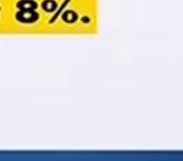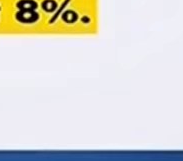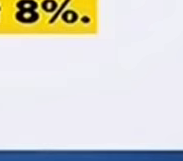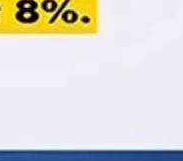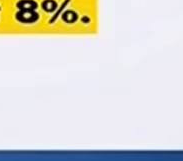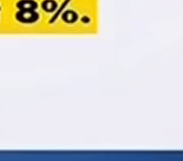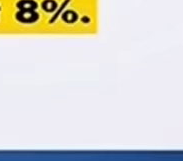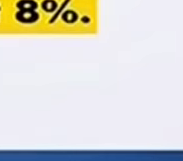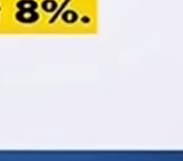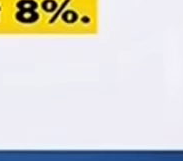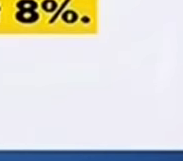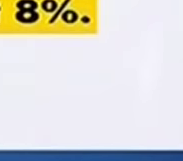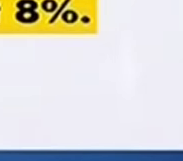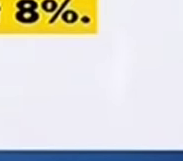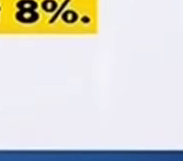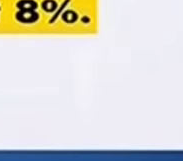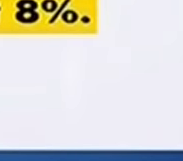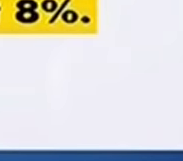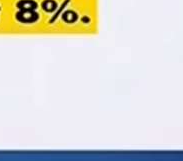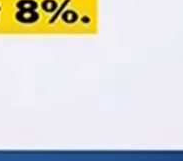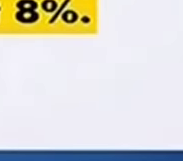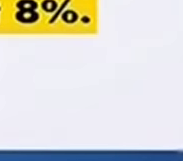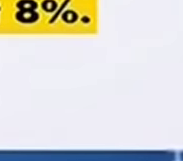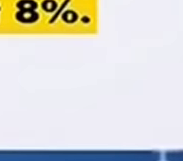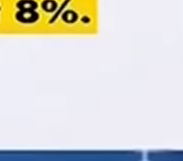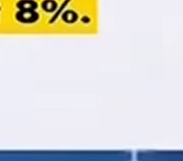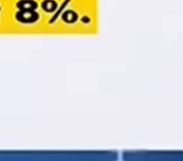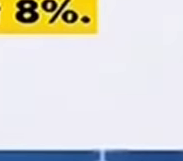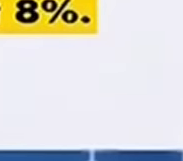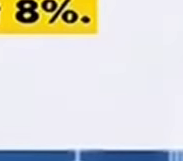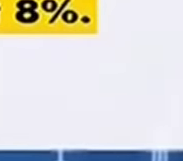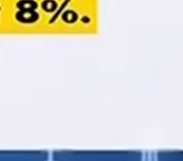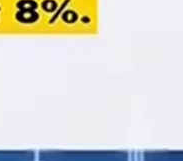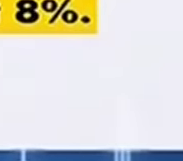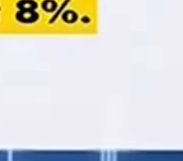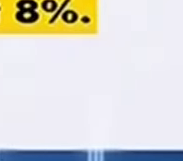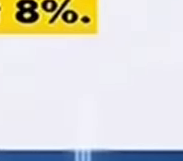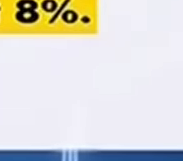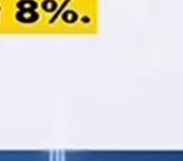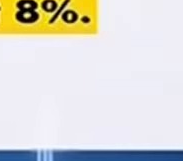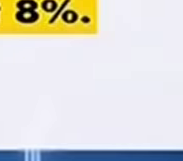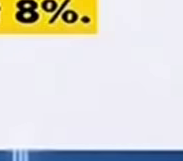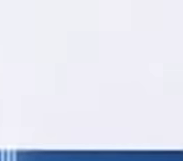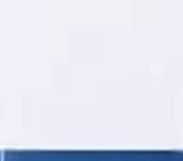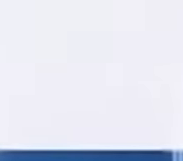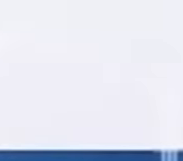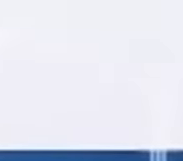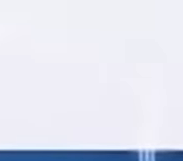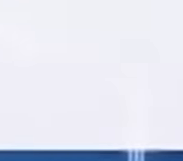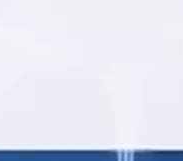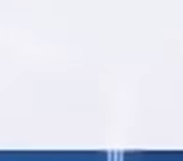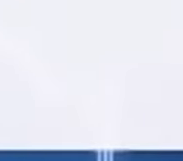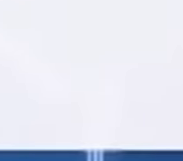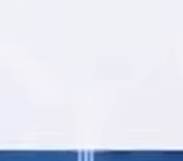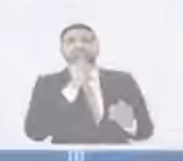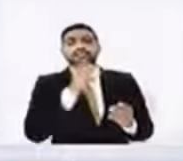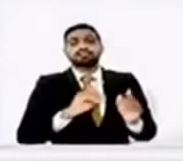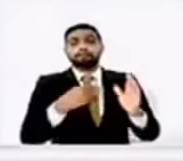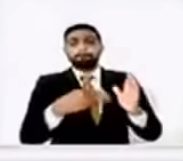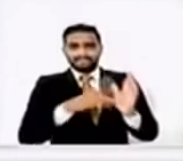in the banking, financial and insurance sectors, remains unchanged at 8%. A special